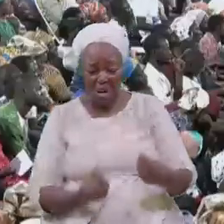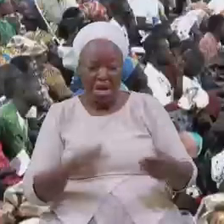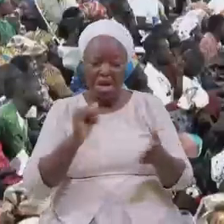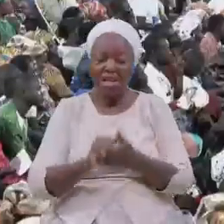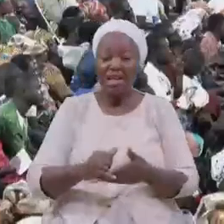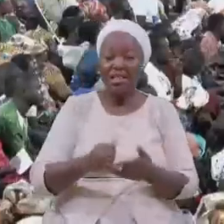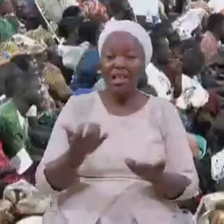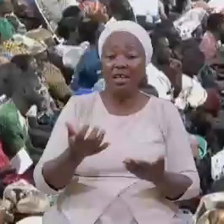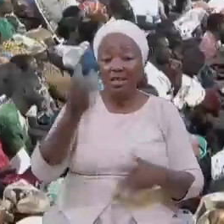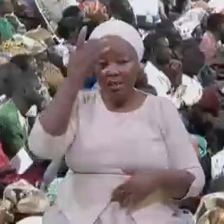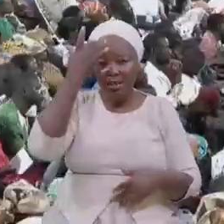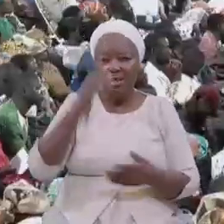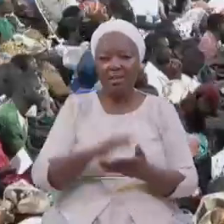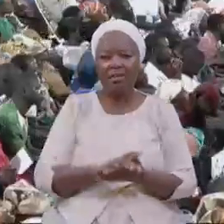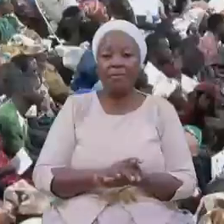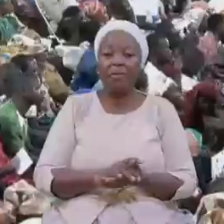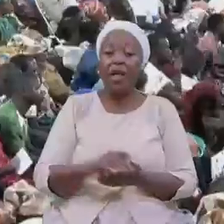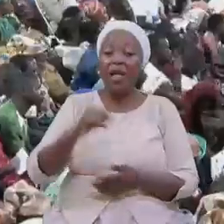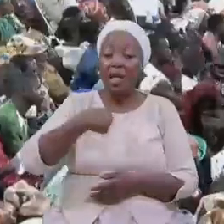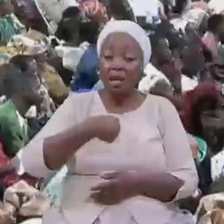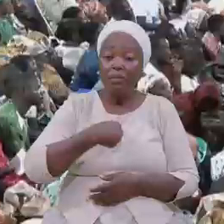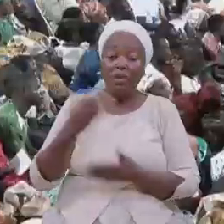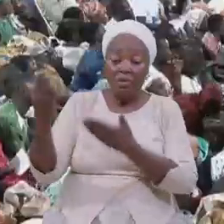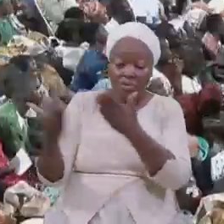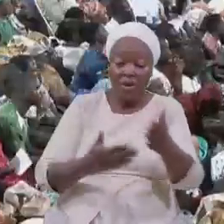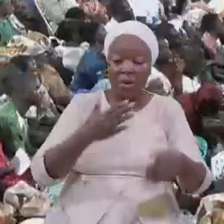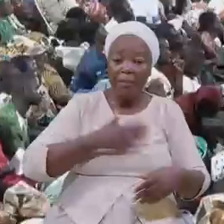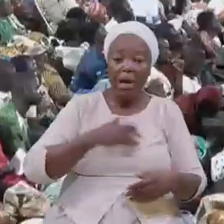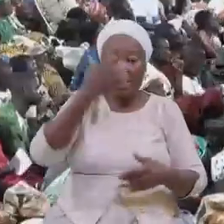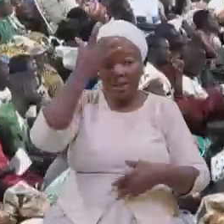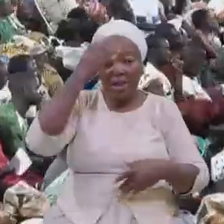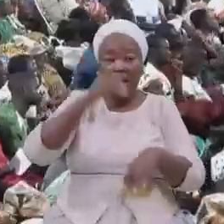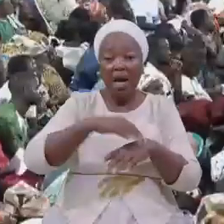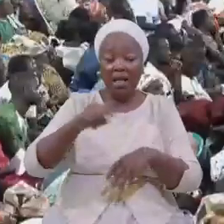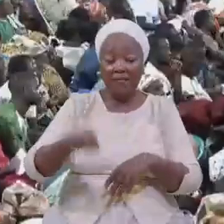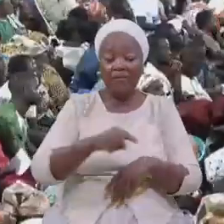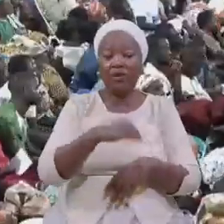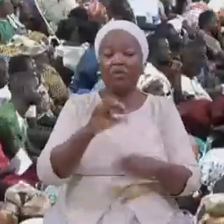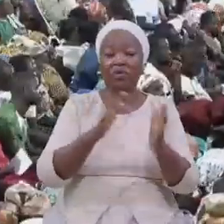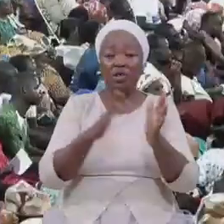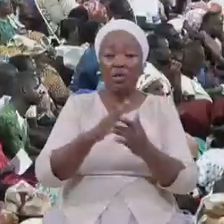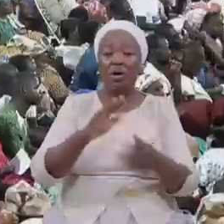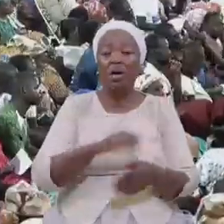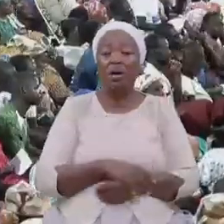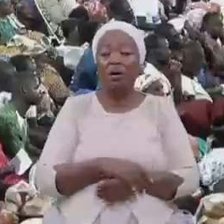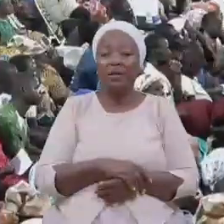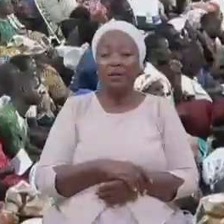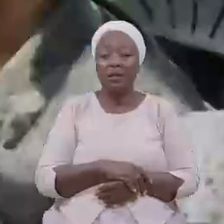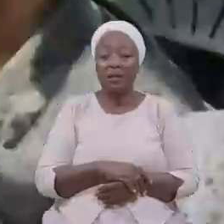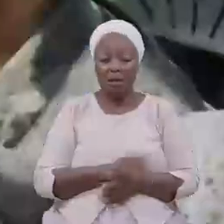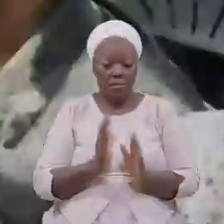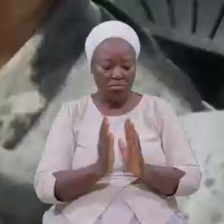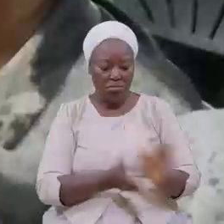sickness. I bring my sickness at the feet of Jesus. Leave it